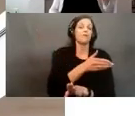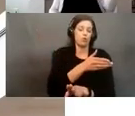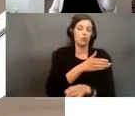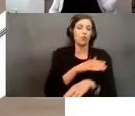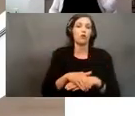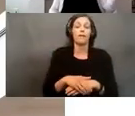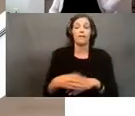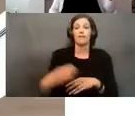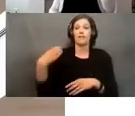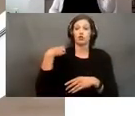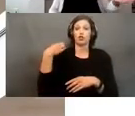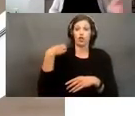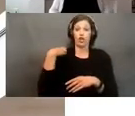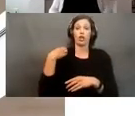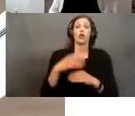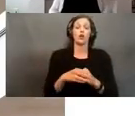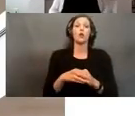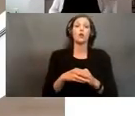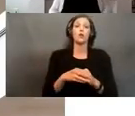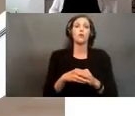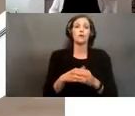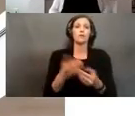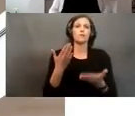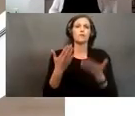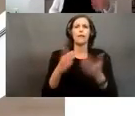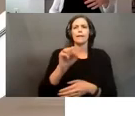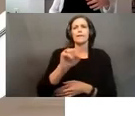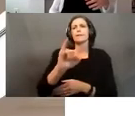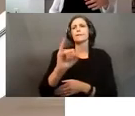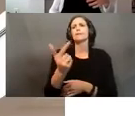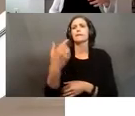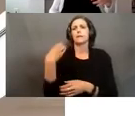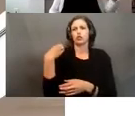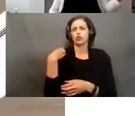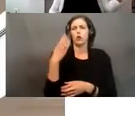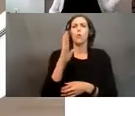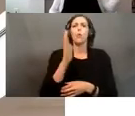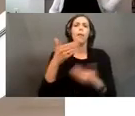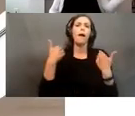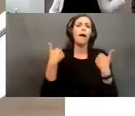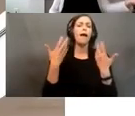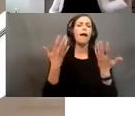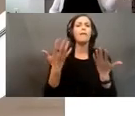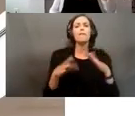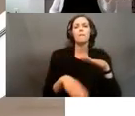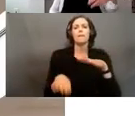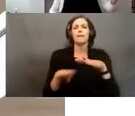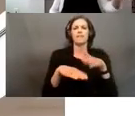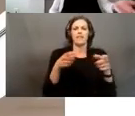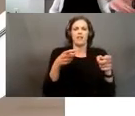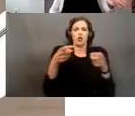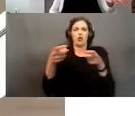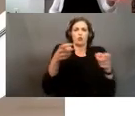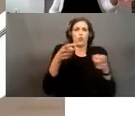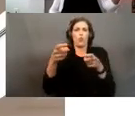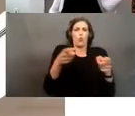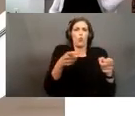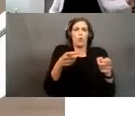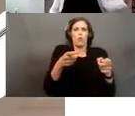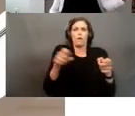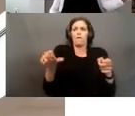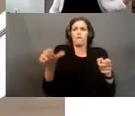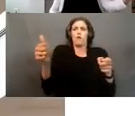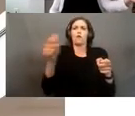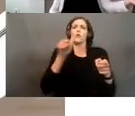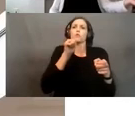chair, which in this case would probably be the SIG chair, would also have essentially control over others who come on